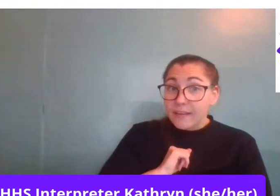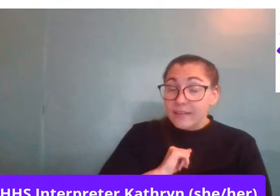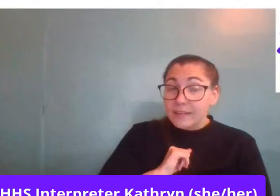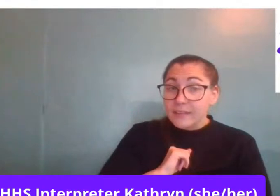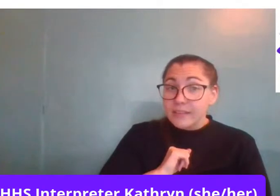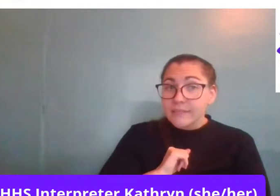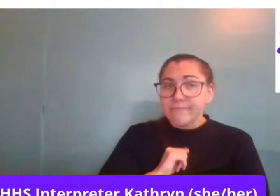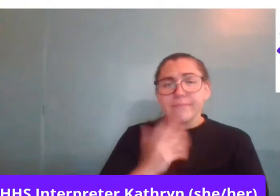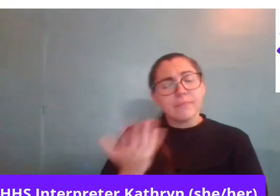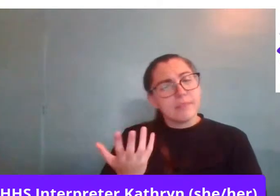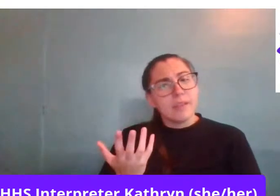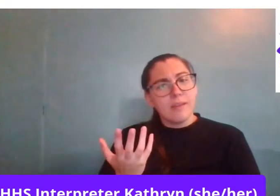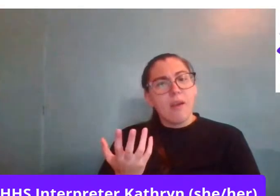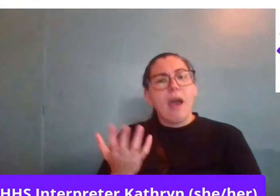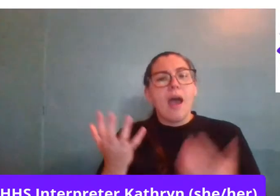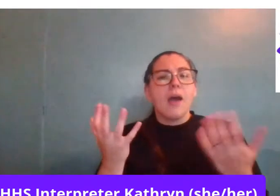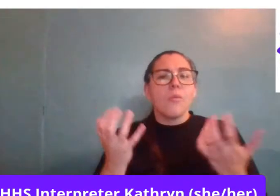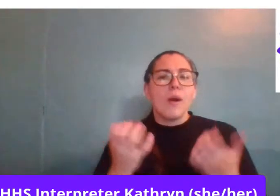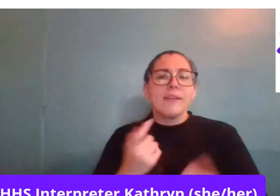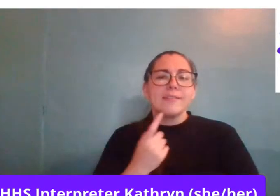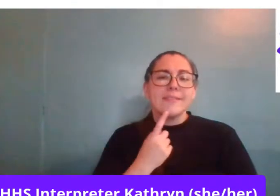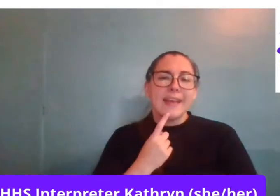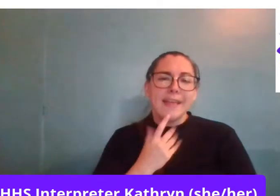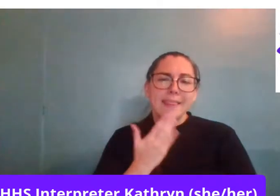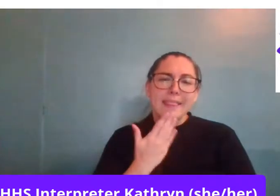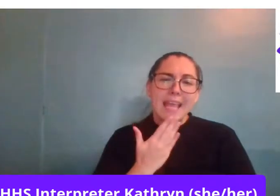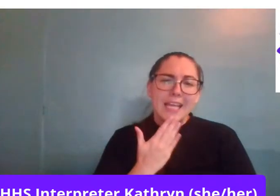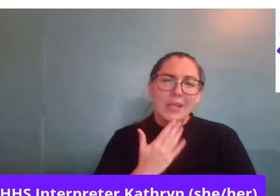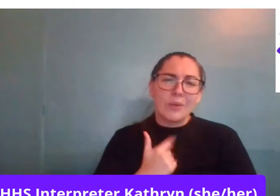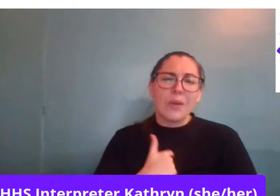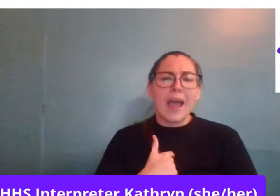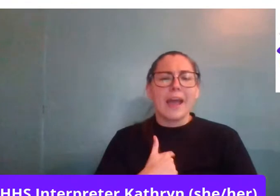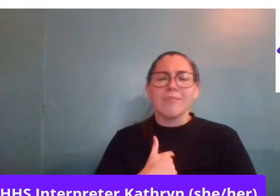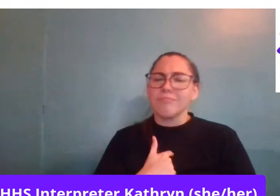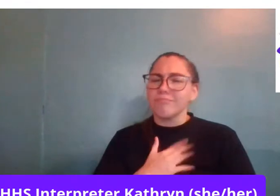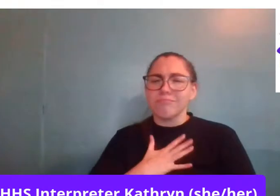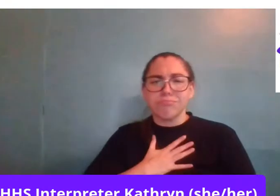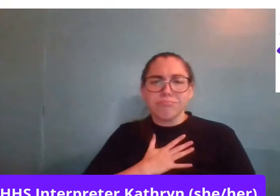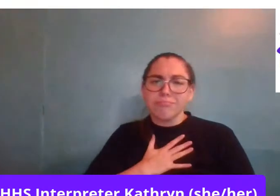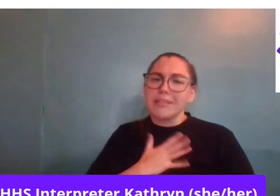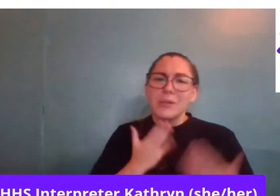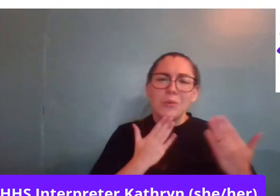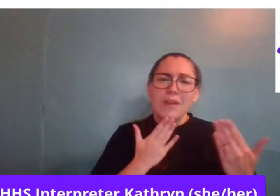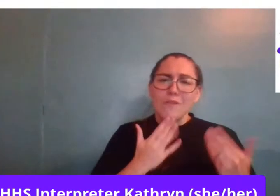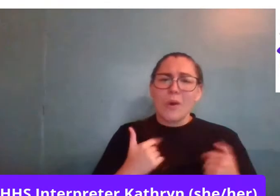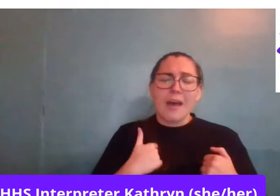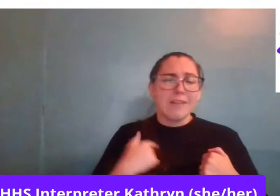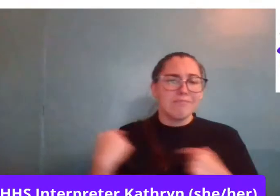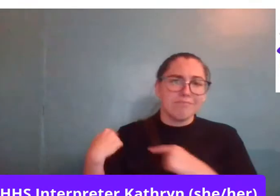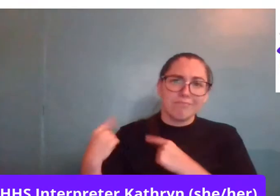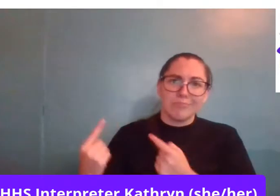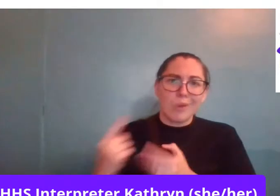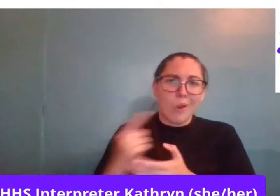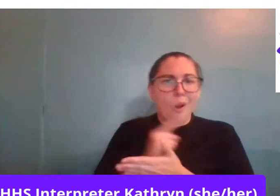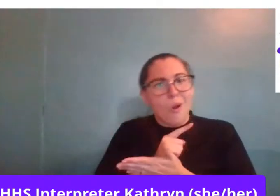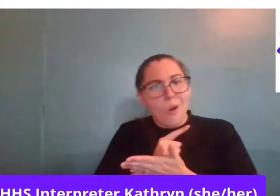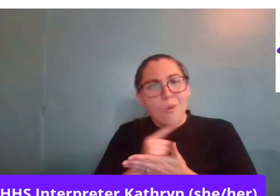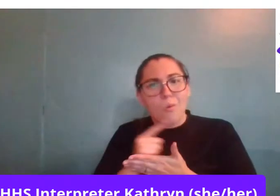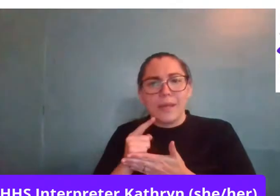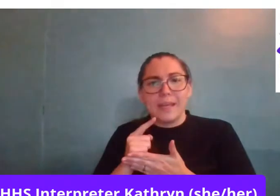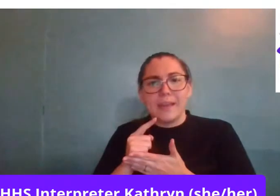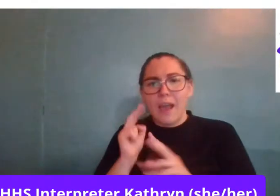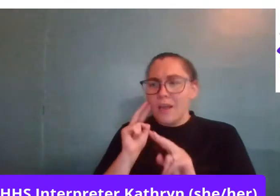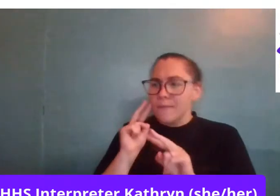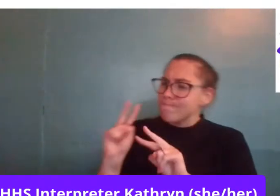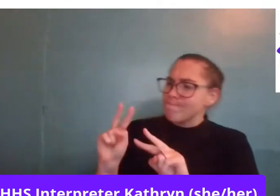I just want to say thank you. I am grateful. I agree, Dave. I have been grateful all week. When I look at where